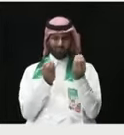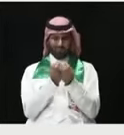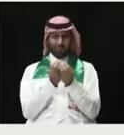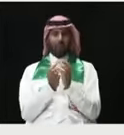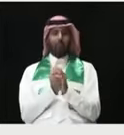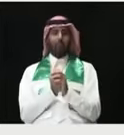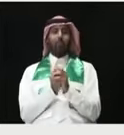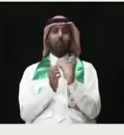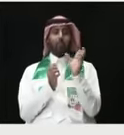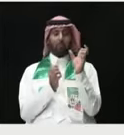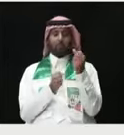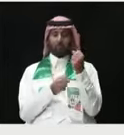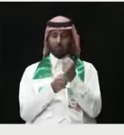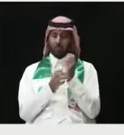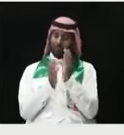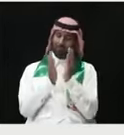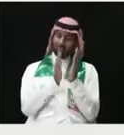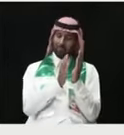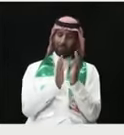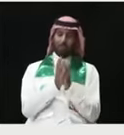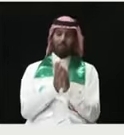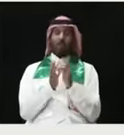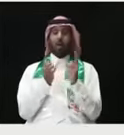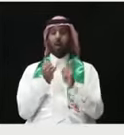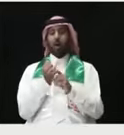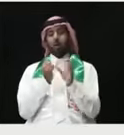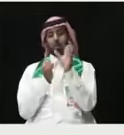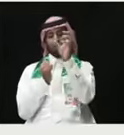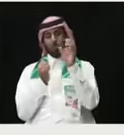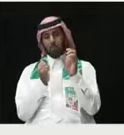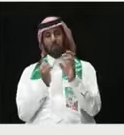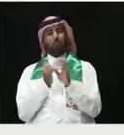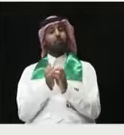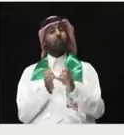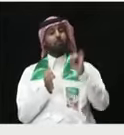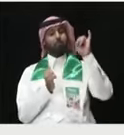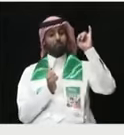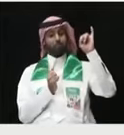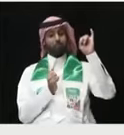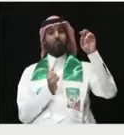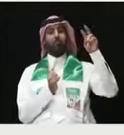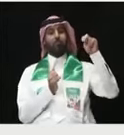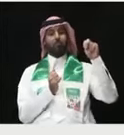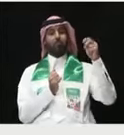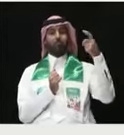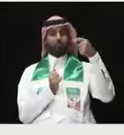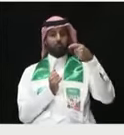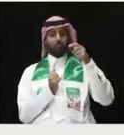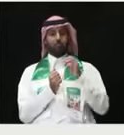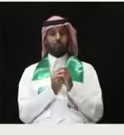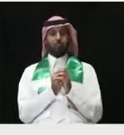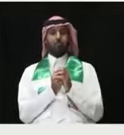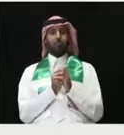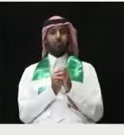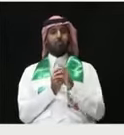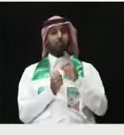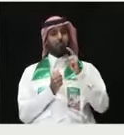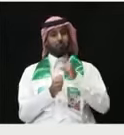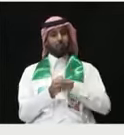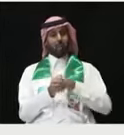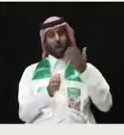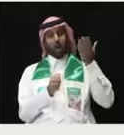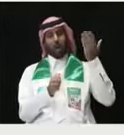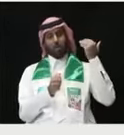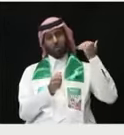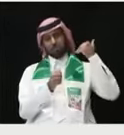two lines, they are taking action. They are happening, moving on. They took a long period of time.